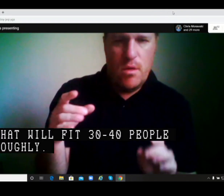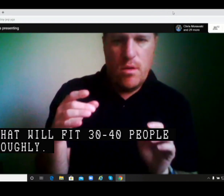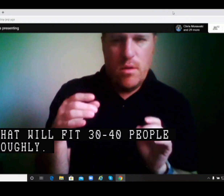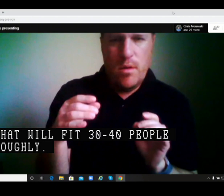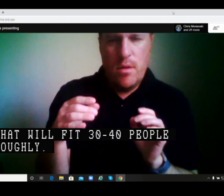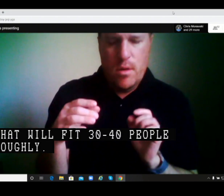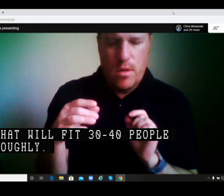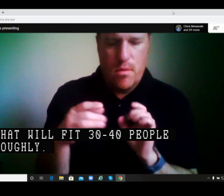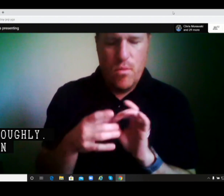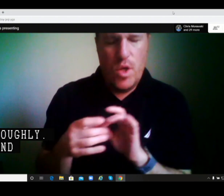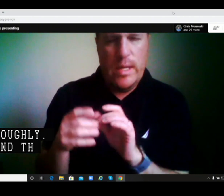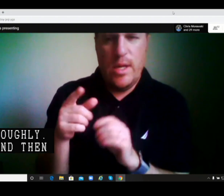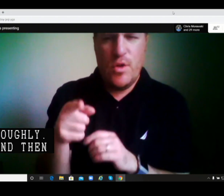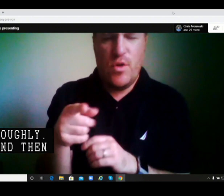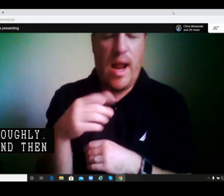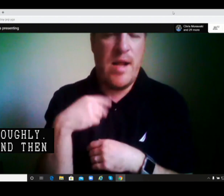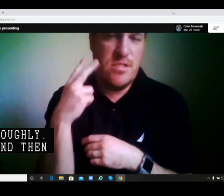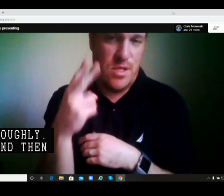next question